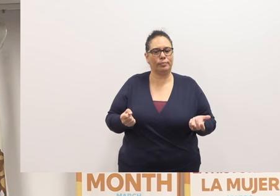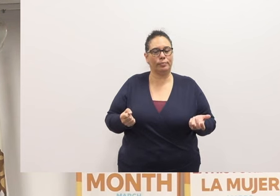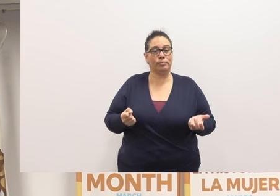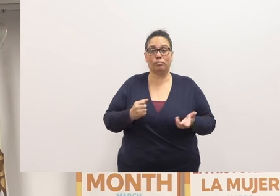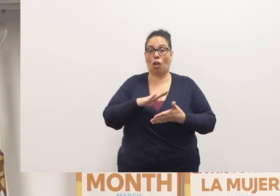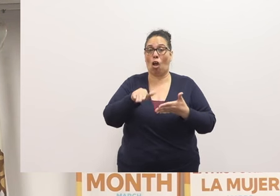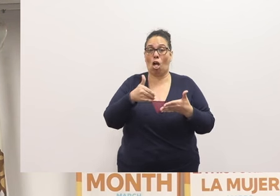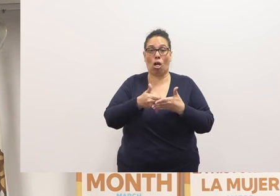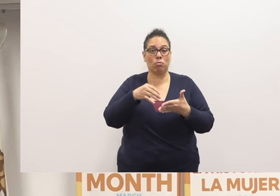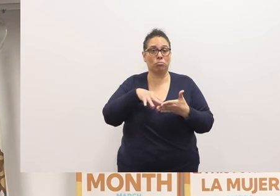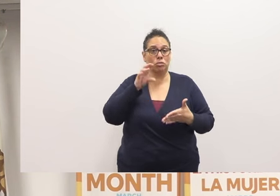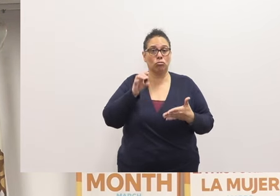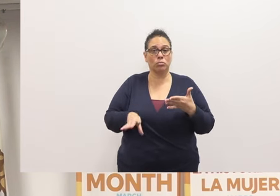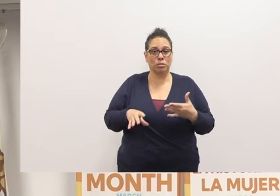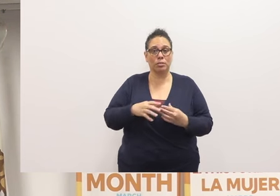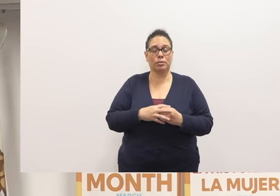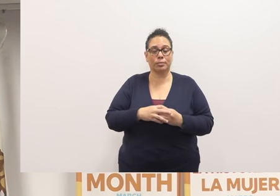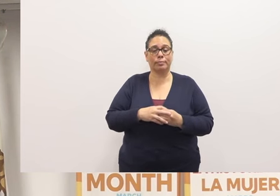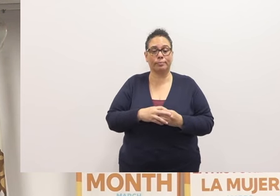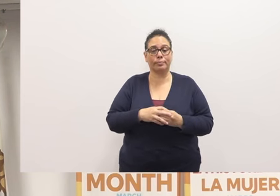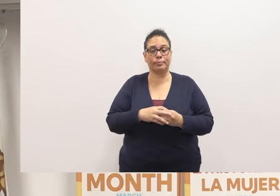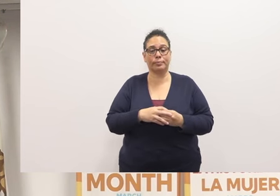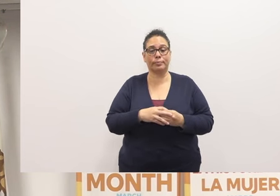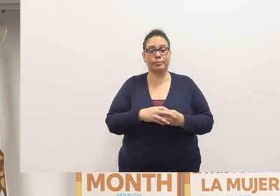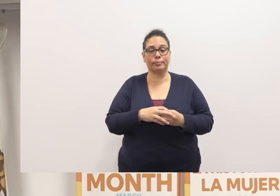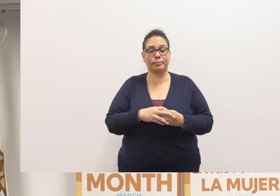all of our students.